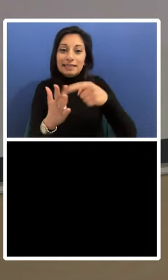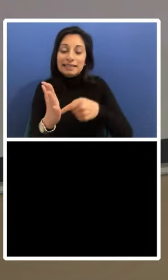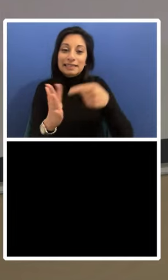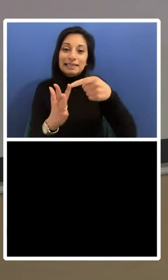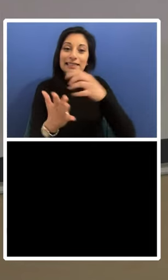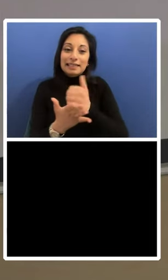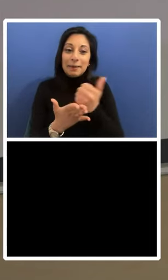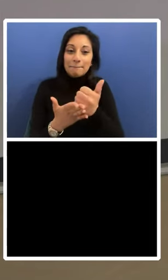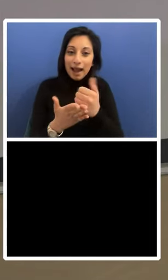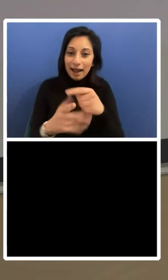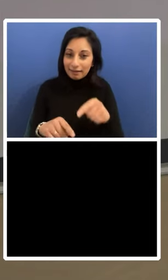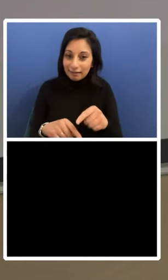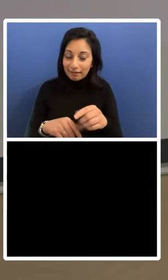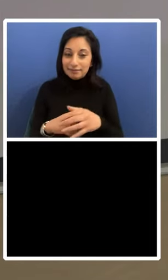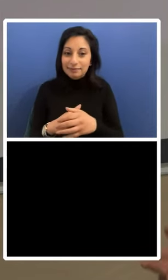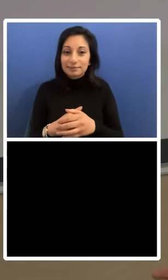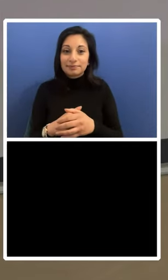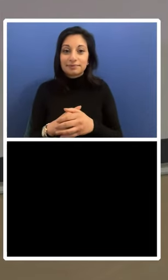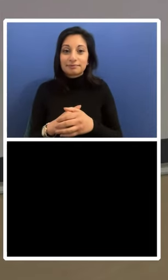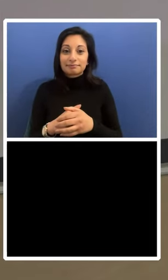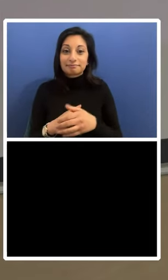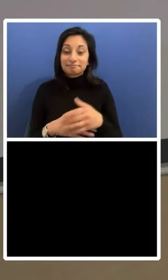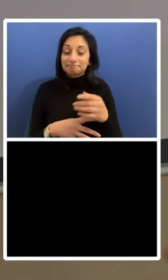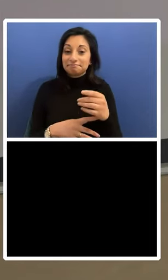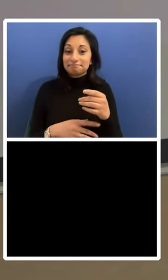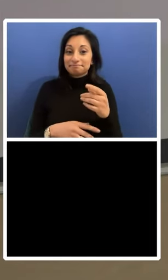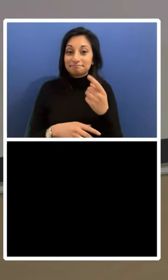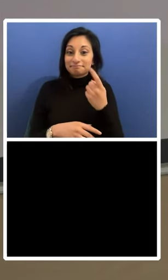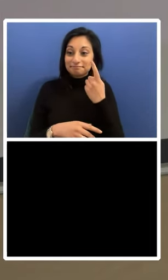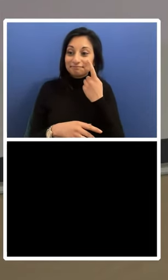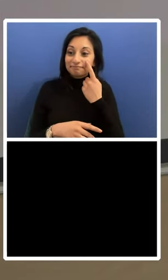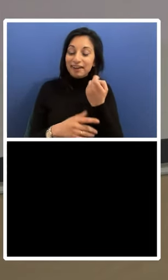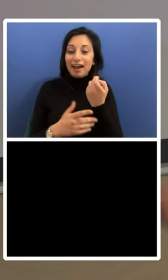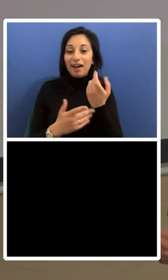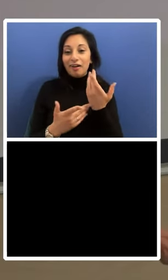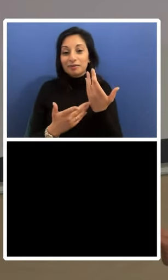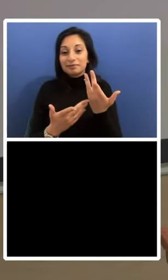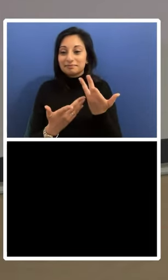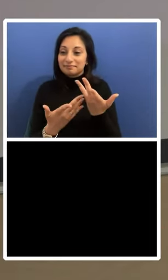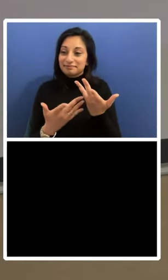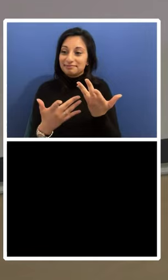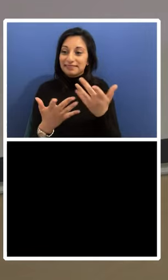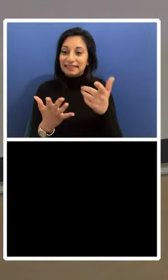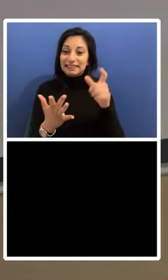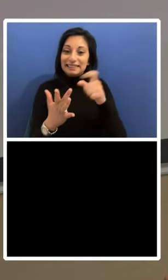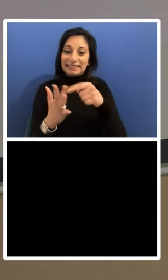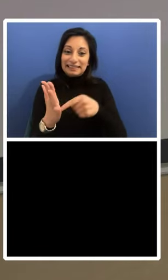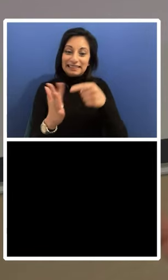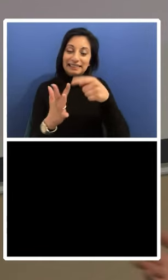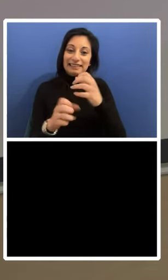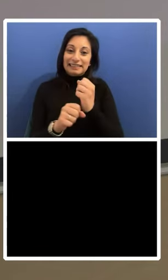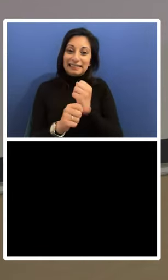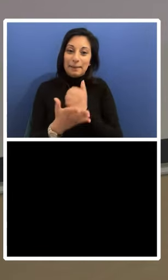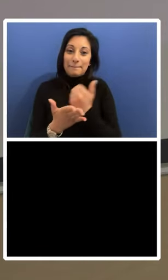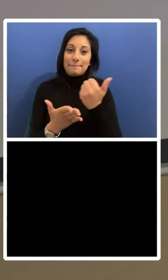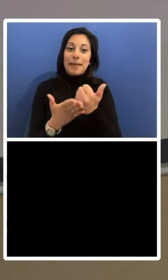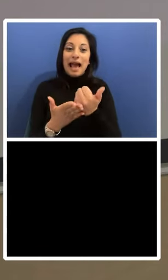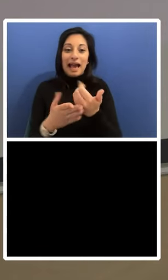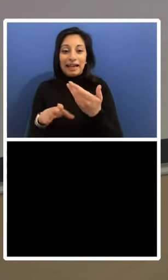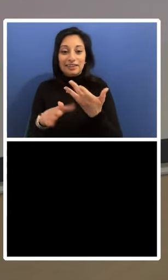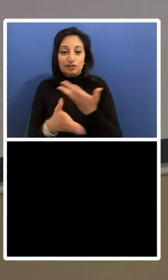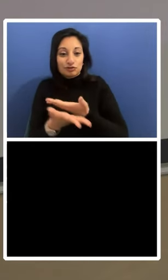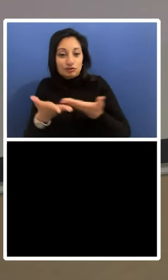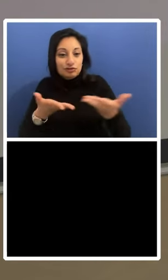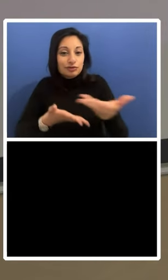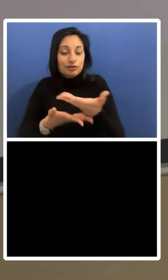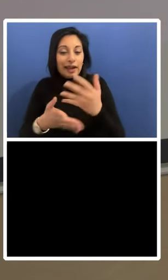That wasn't going to happen. Yeah. So you find yourself like playing a game that Citibank have set up, the trading game, which I'd like you to tell us more